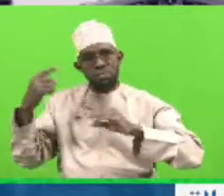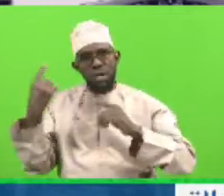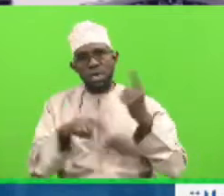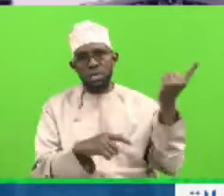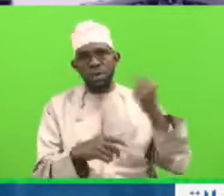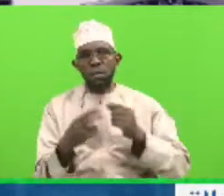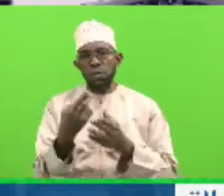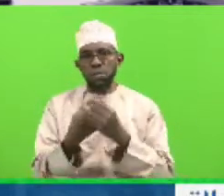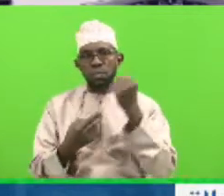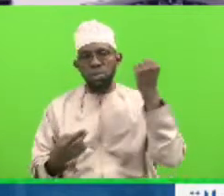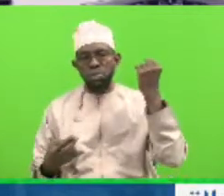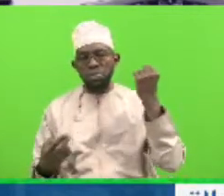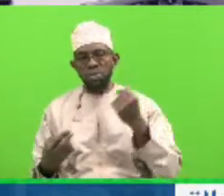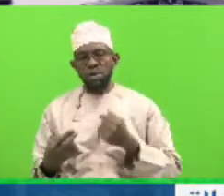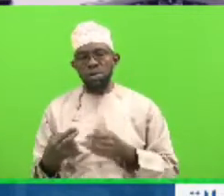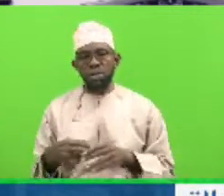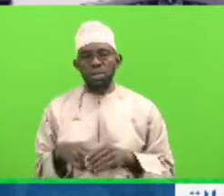both.